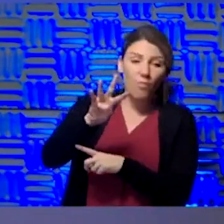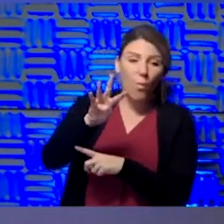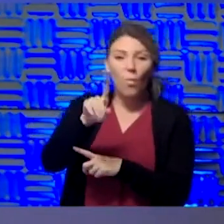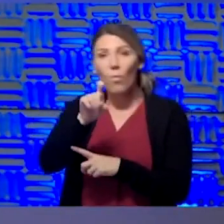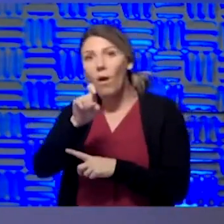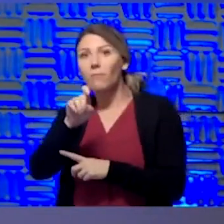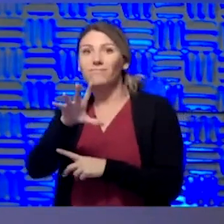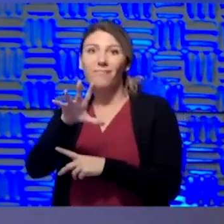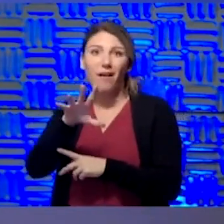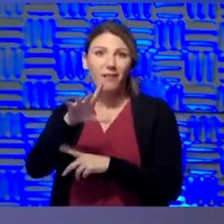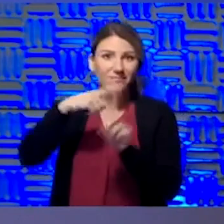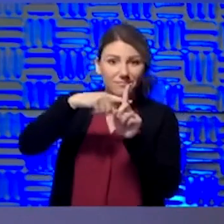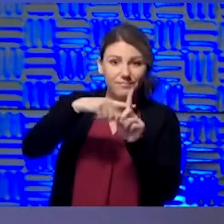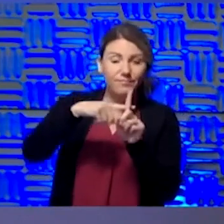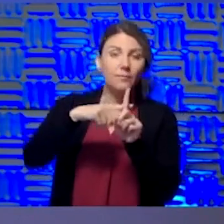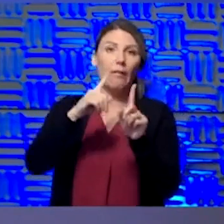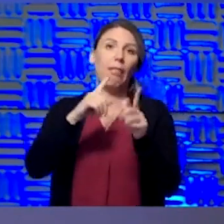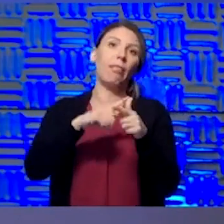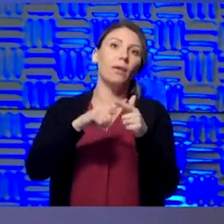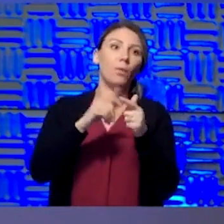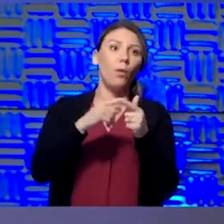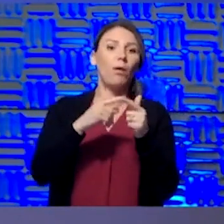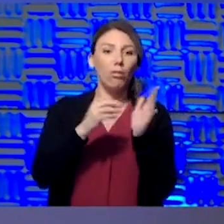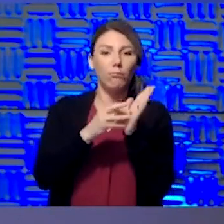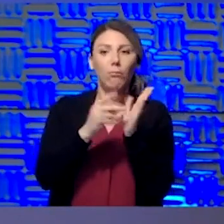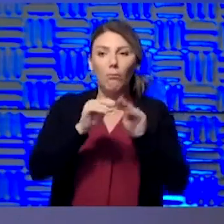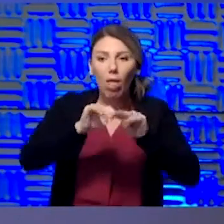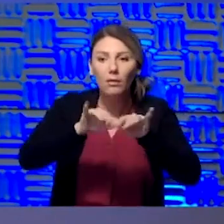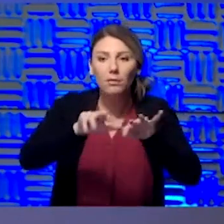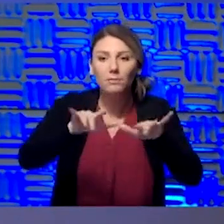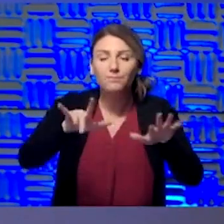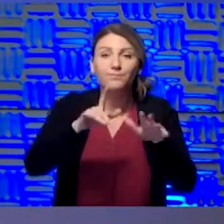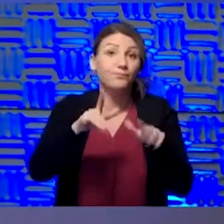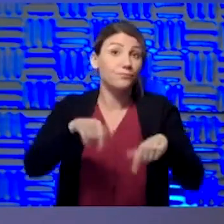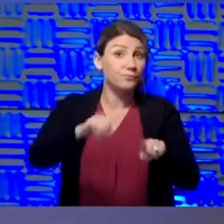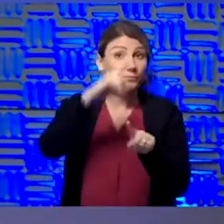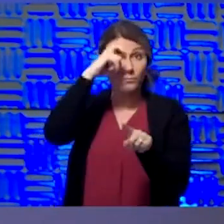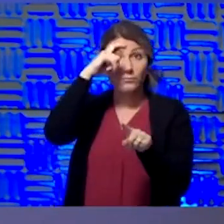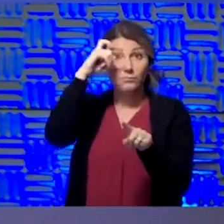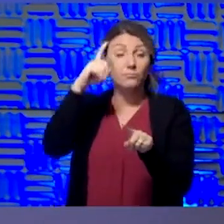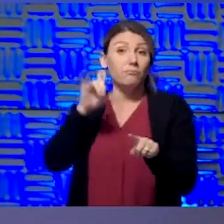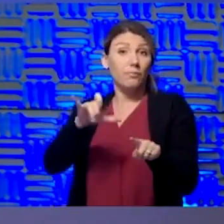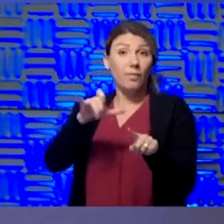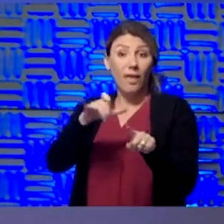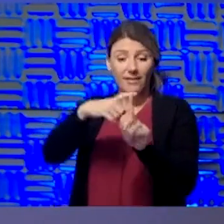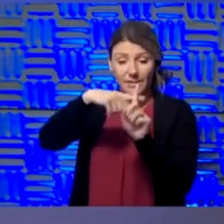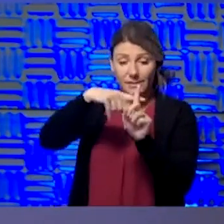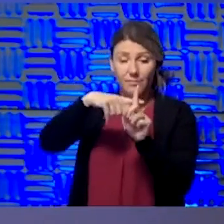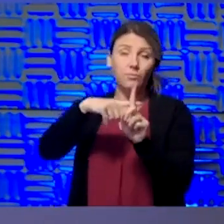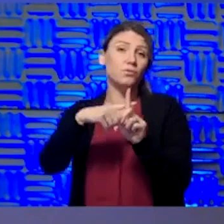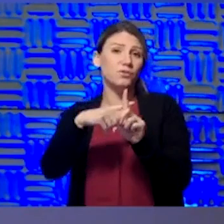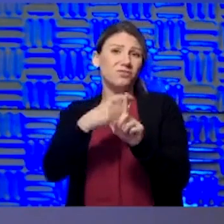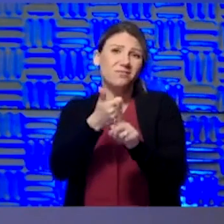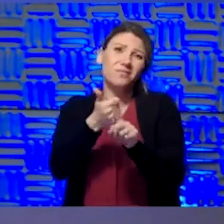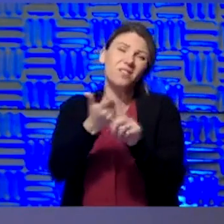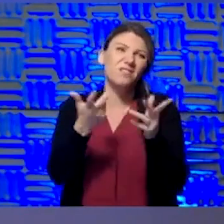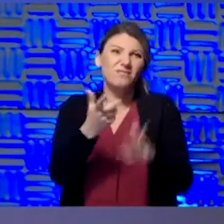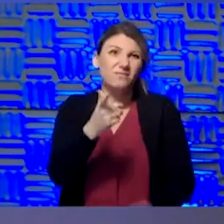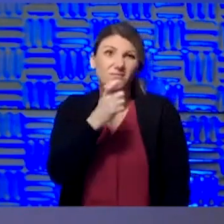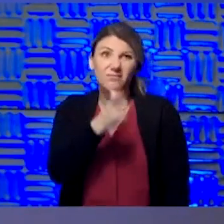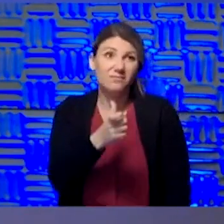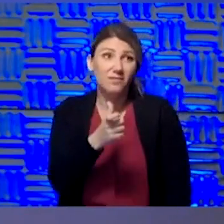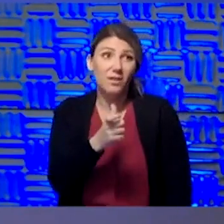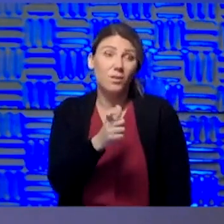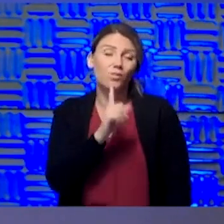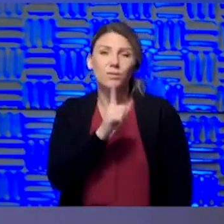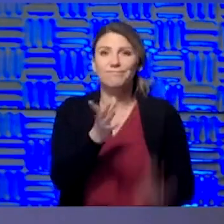that point. Just having the sun out in the summer with that temperature, that in itself is probably not really going to be a factor. I